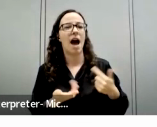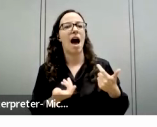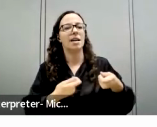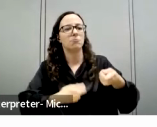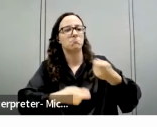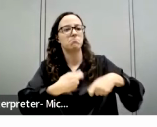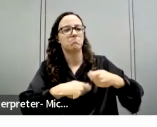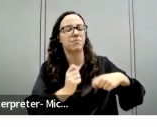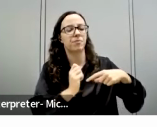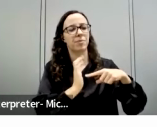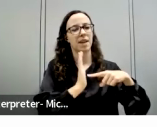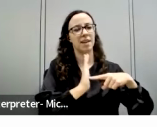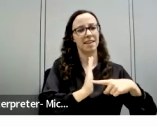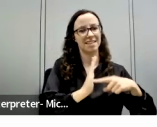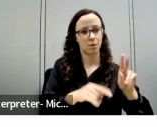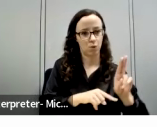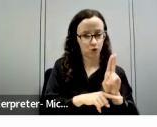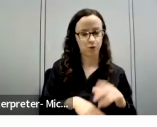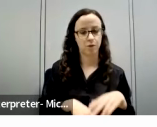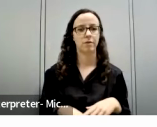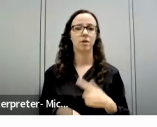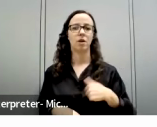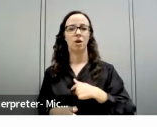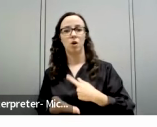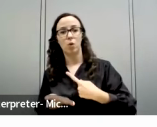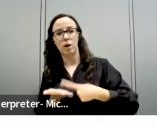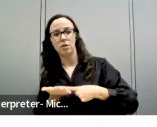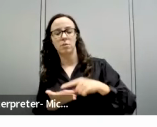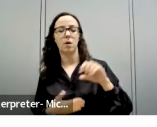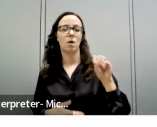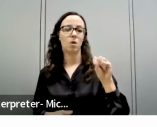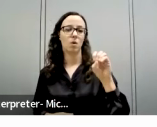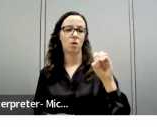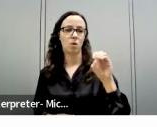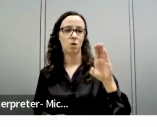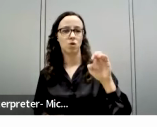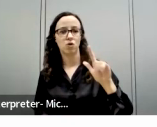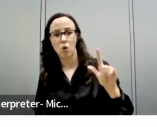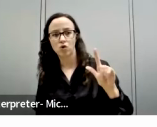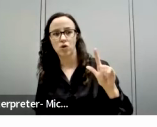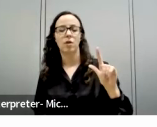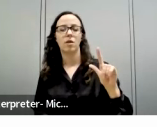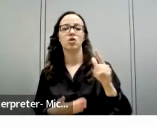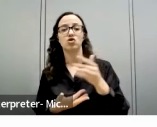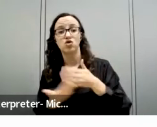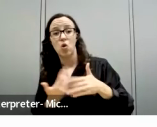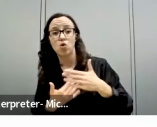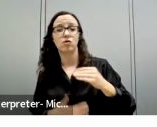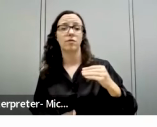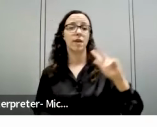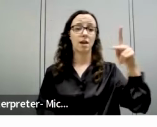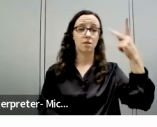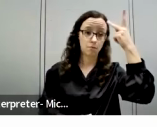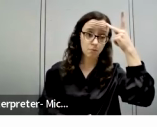that we're using. So we talk a lot about social and political movements that are happening. And so anything that's happened within the last